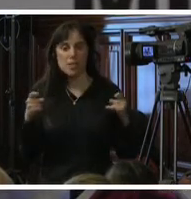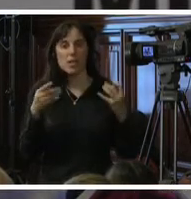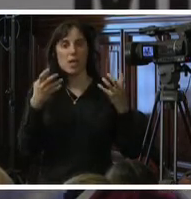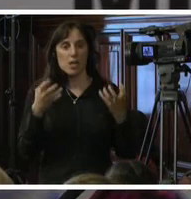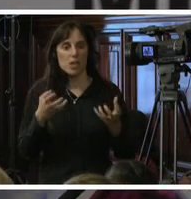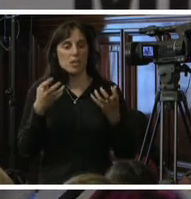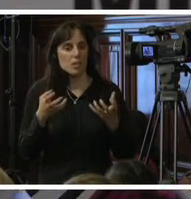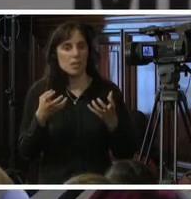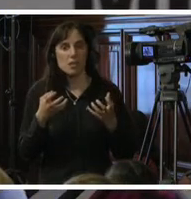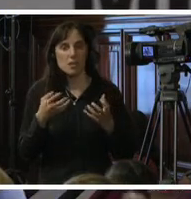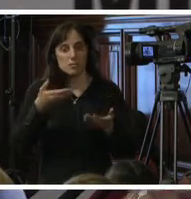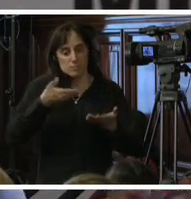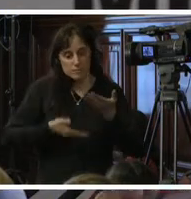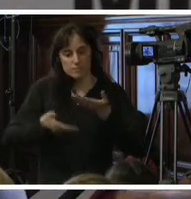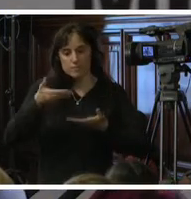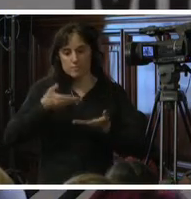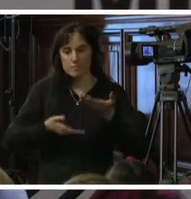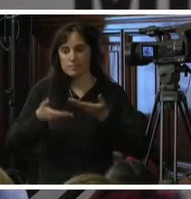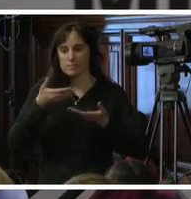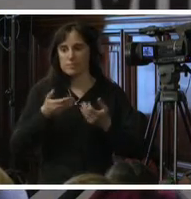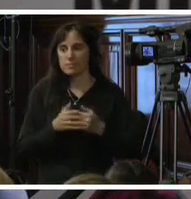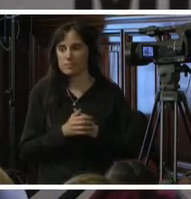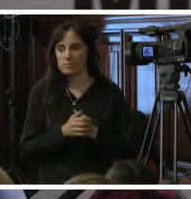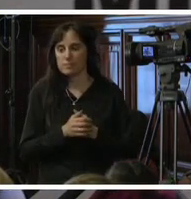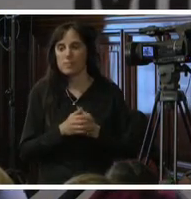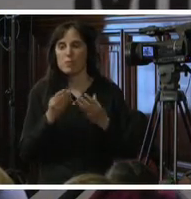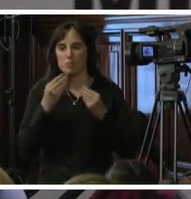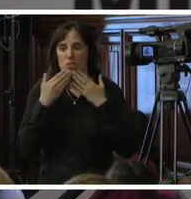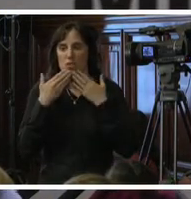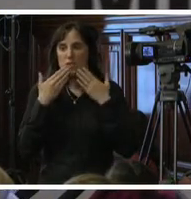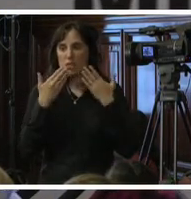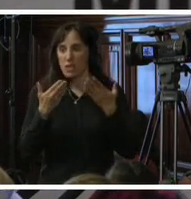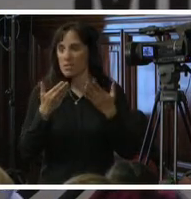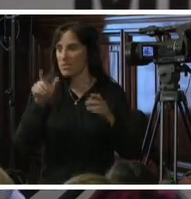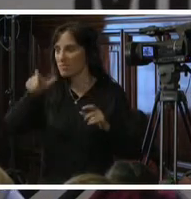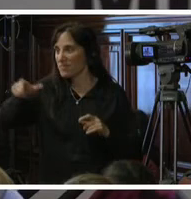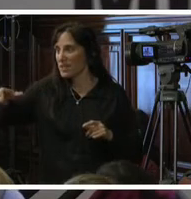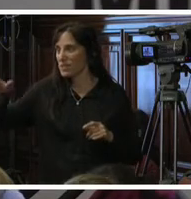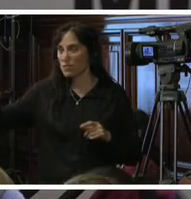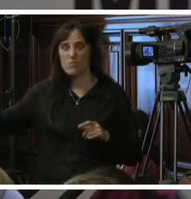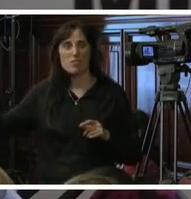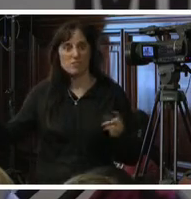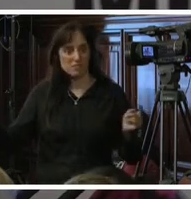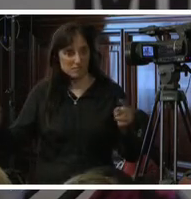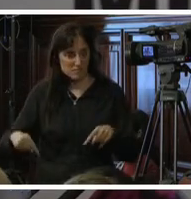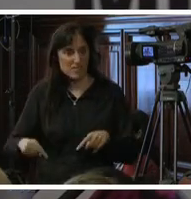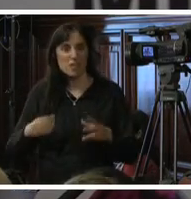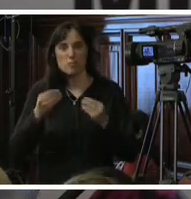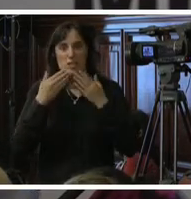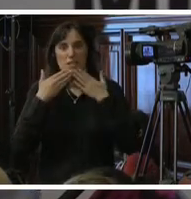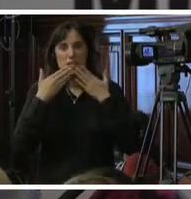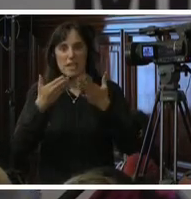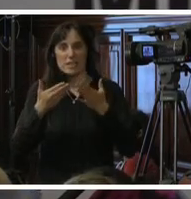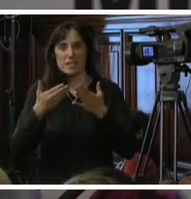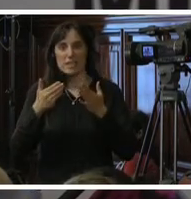results. Thank you very much, members of the audience, for being here. Thank you very much, interpreters, for your assistance in